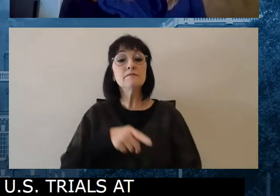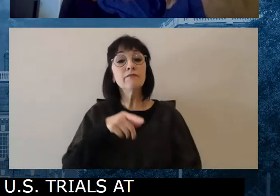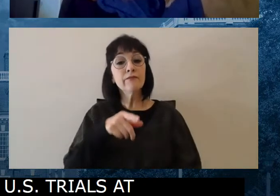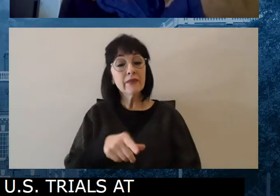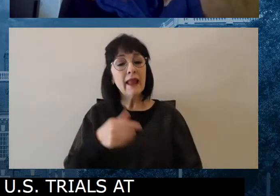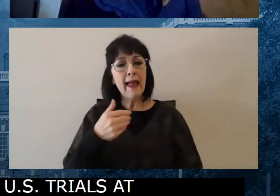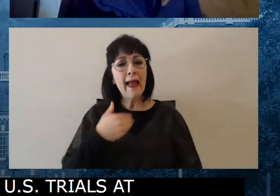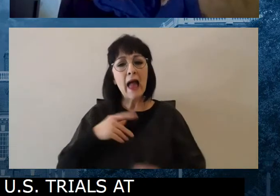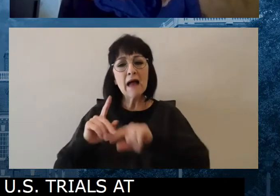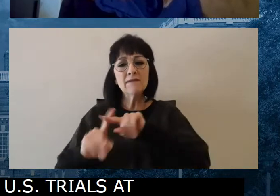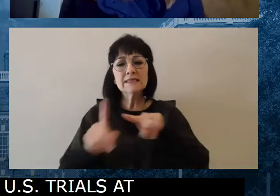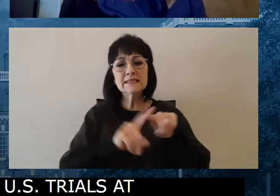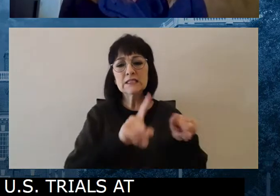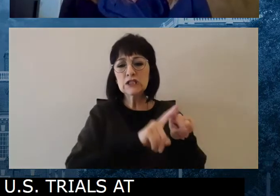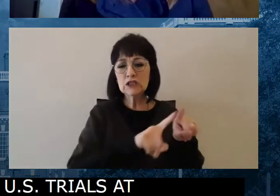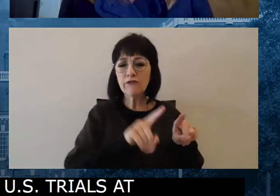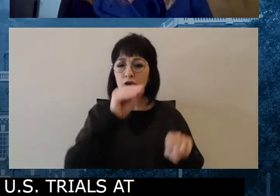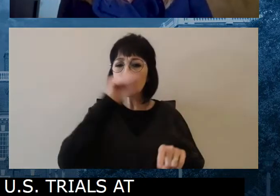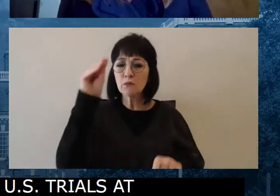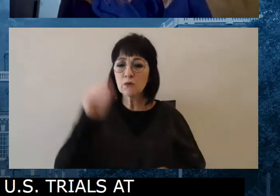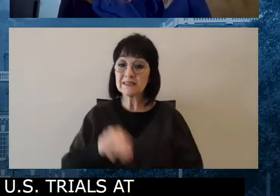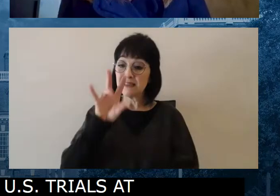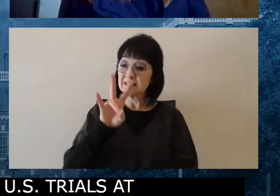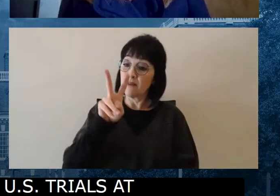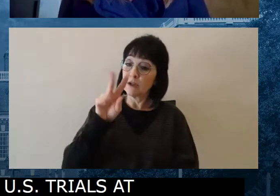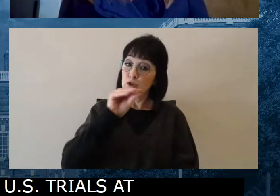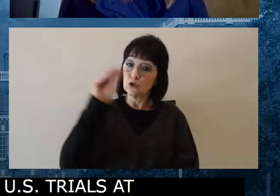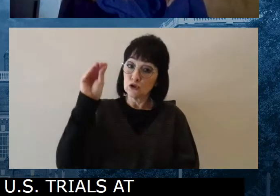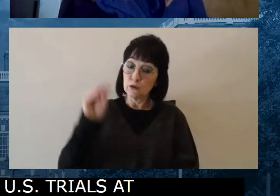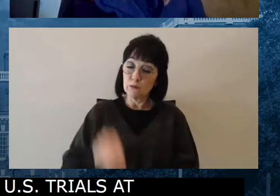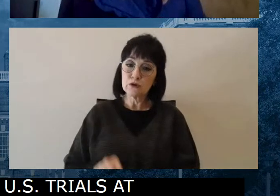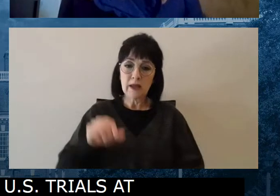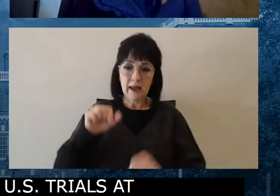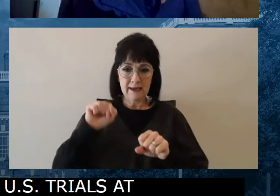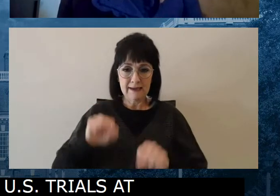and 72% effective in preventing symptomatic